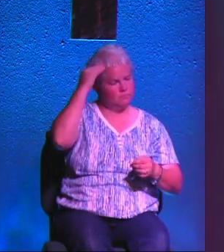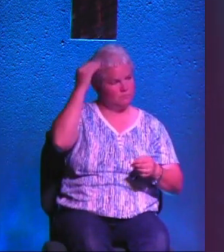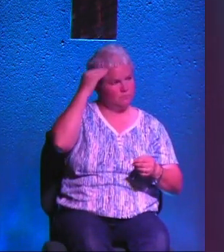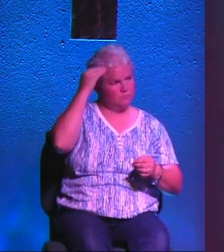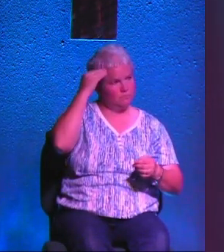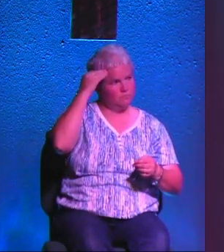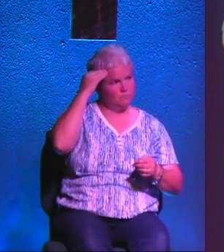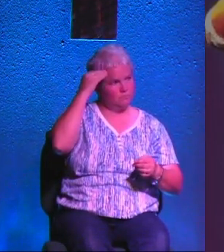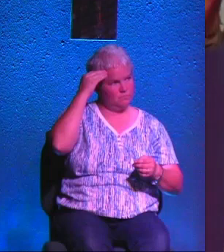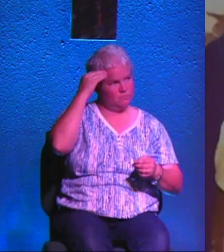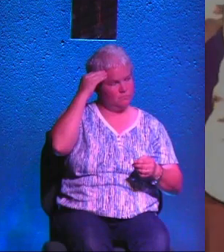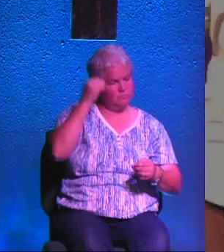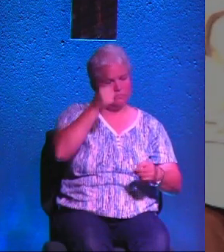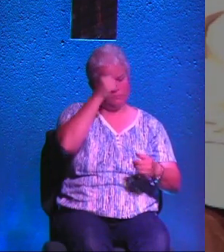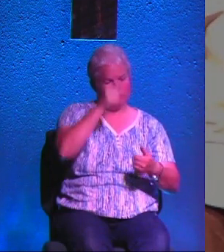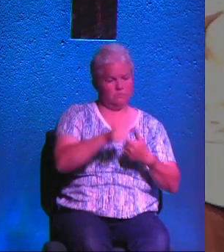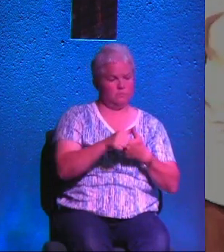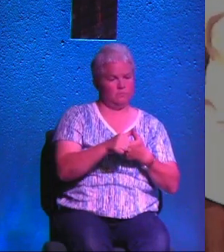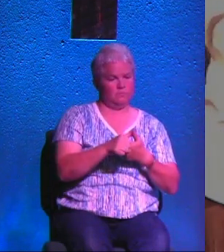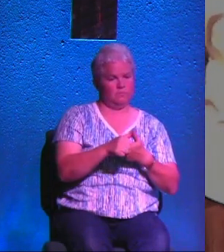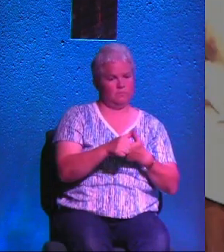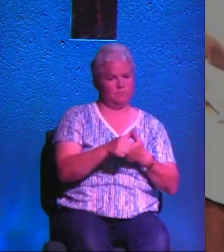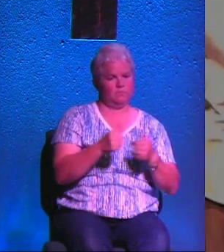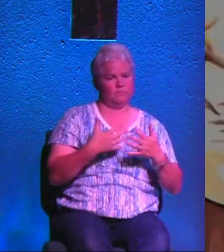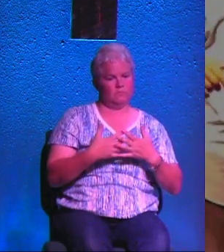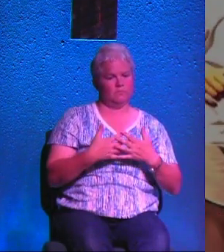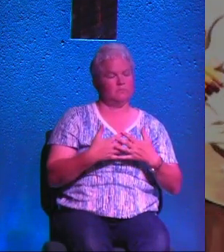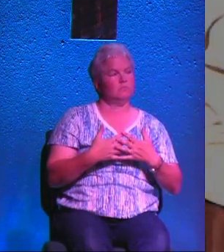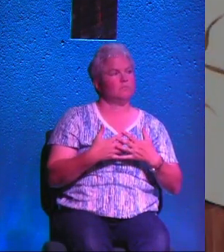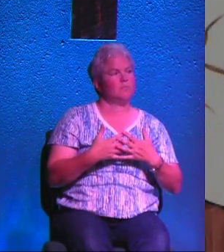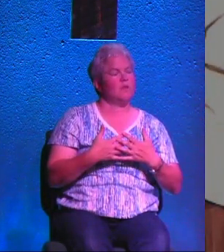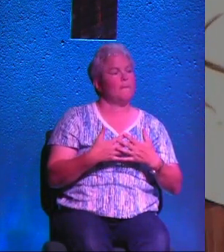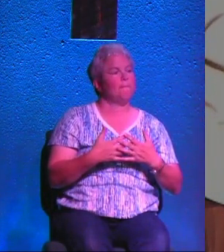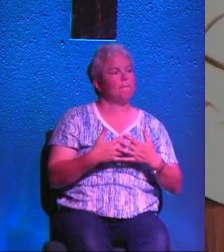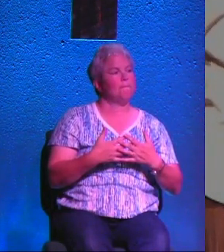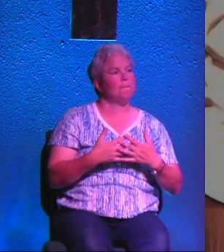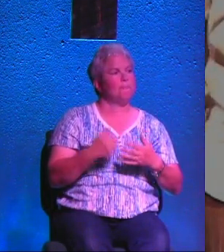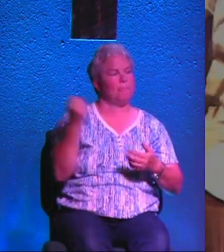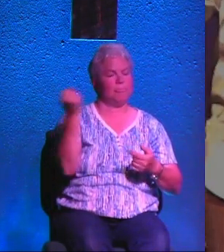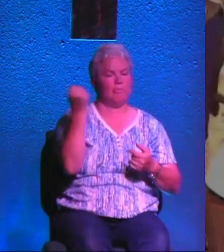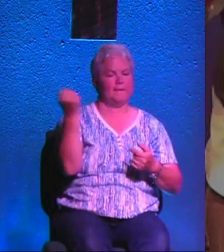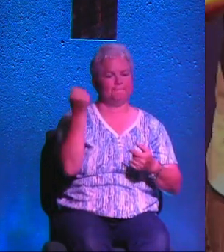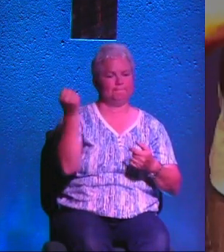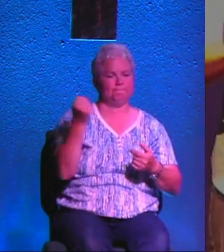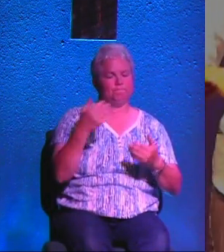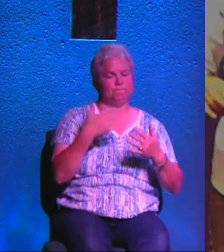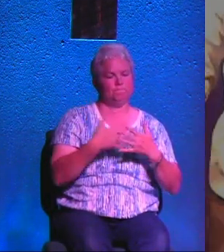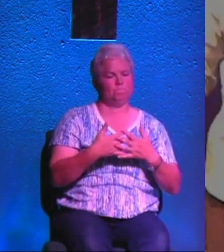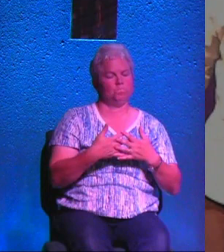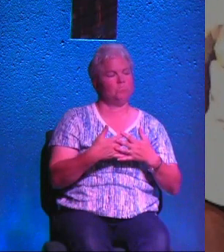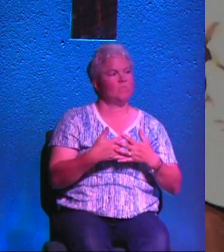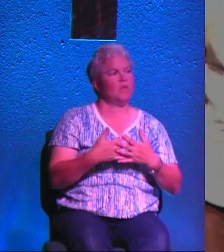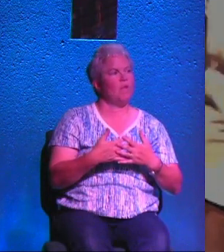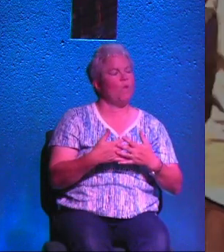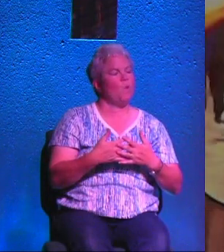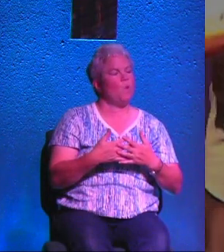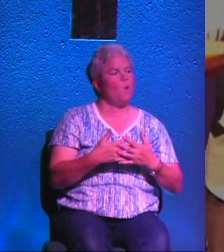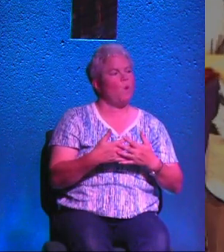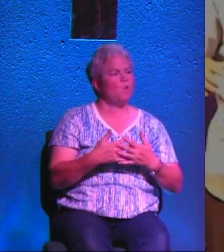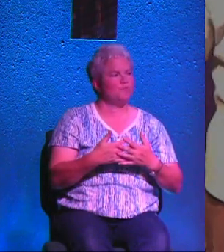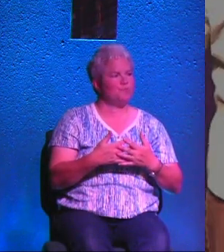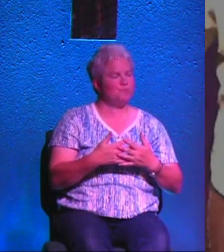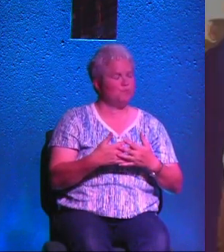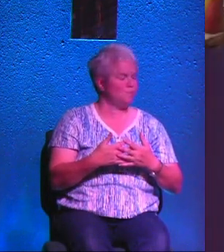you surrender to somebody, you are now under their bondage. They are gonna hold you captive. They're going to treat you a certain way. They're